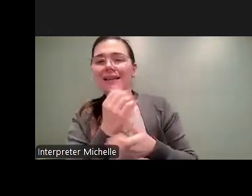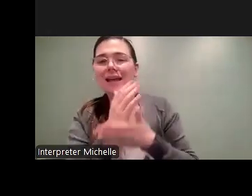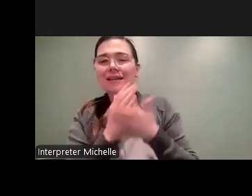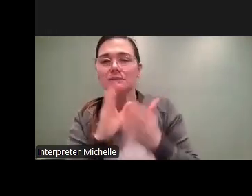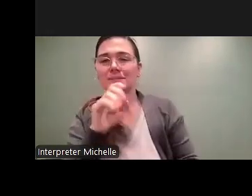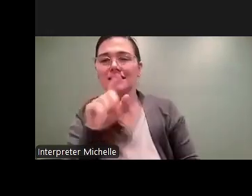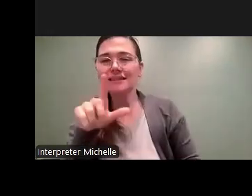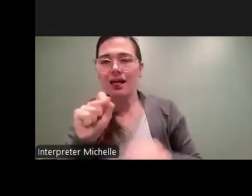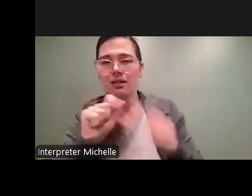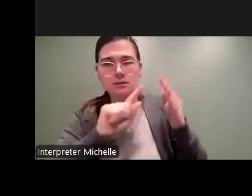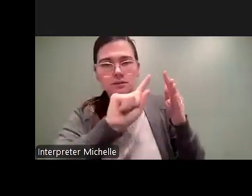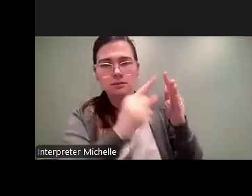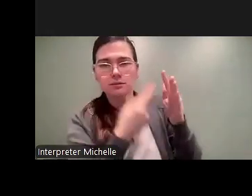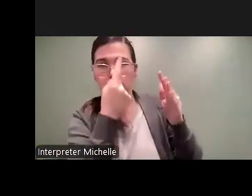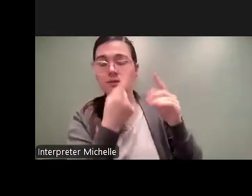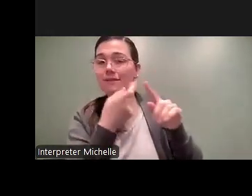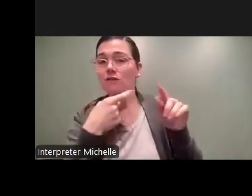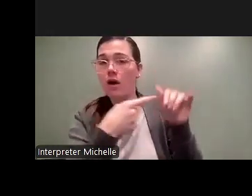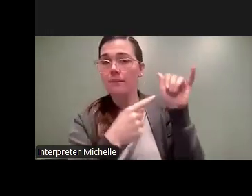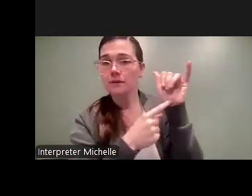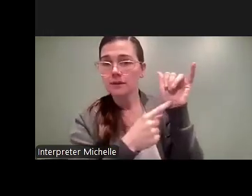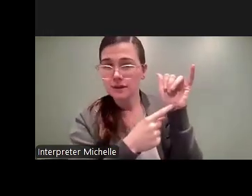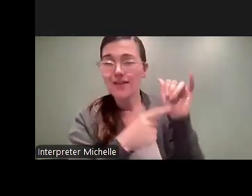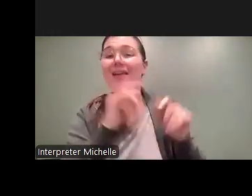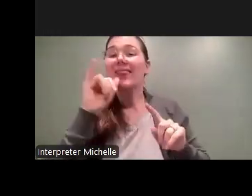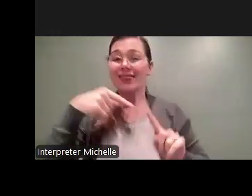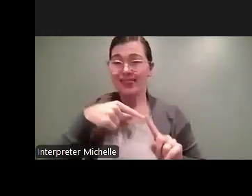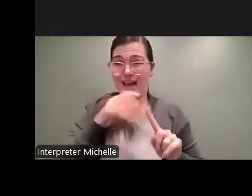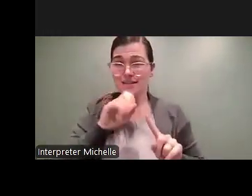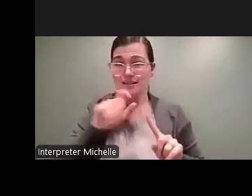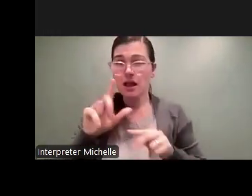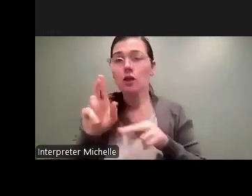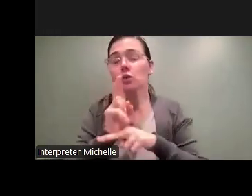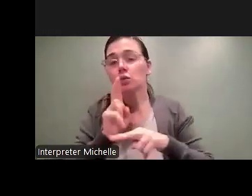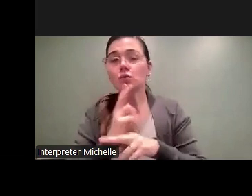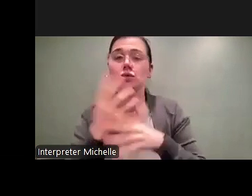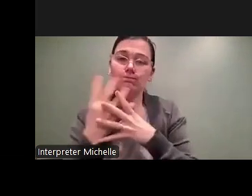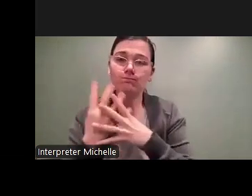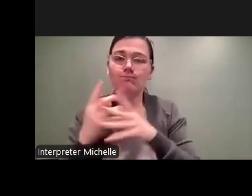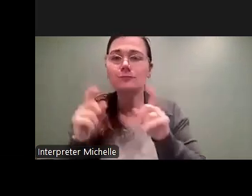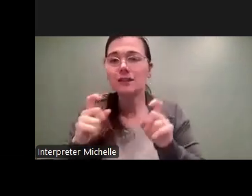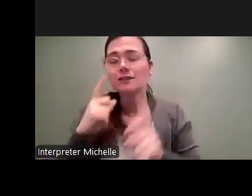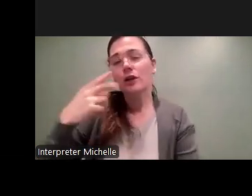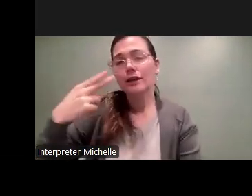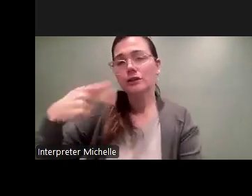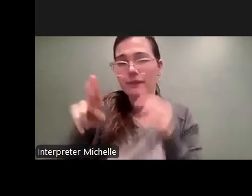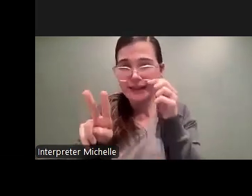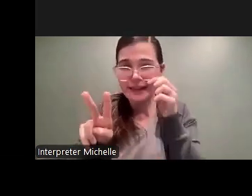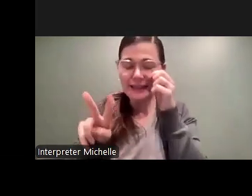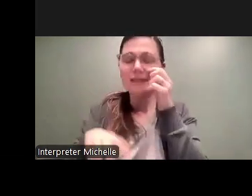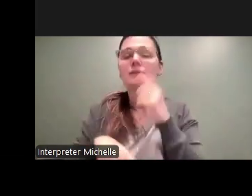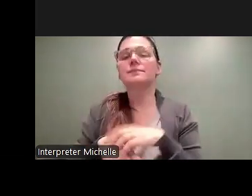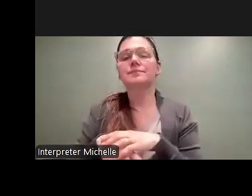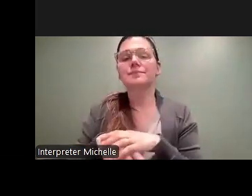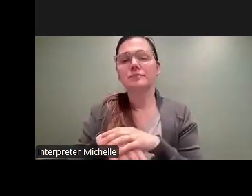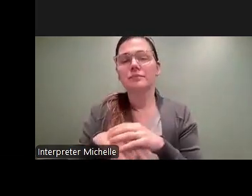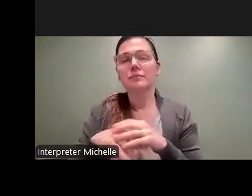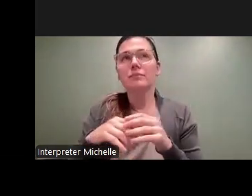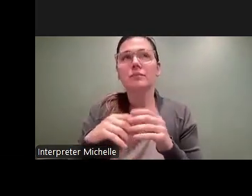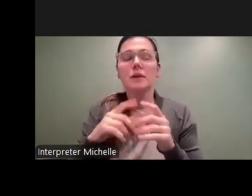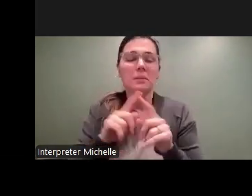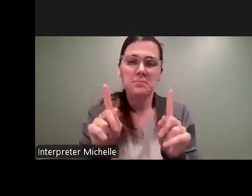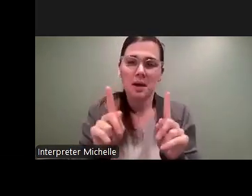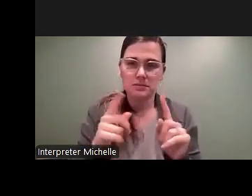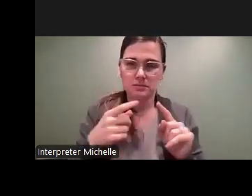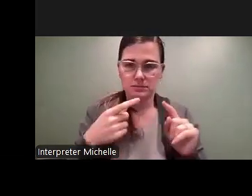specimen can also be used to test for HPV or just to test for HPV primarily. But that